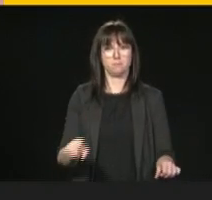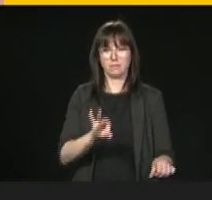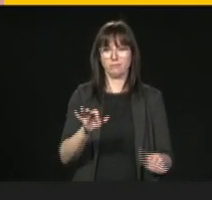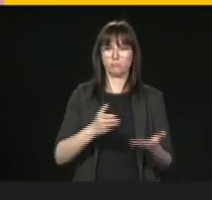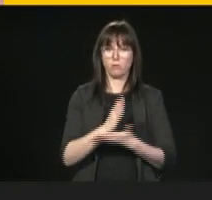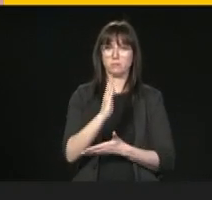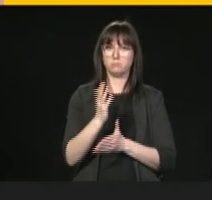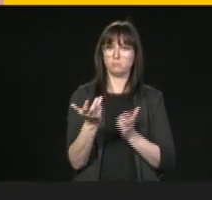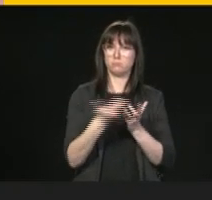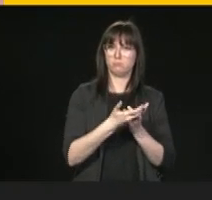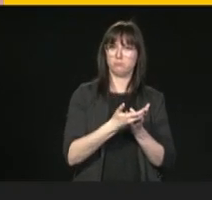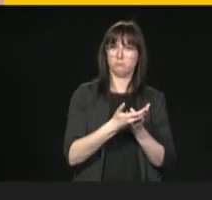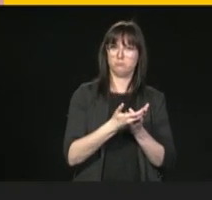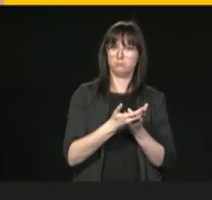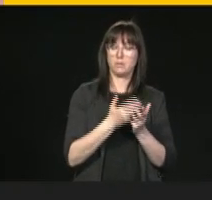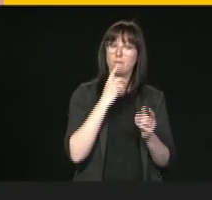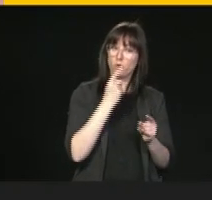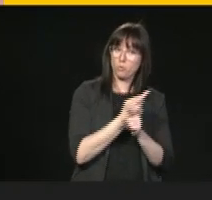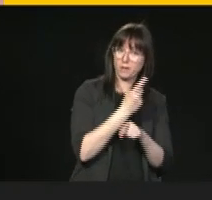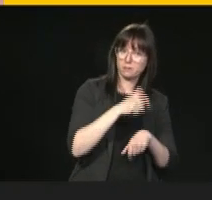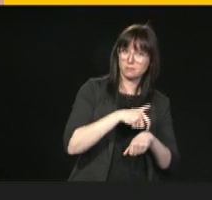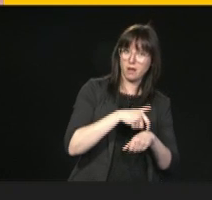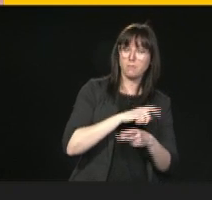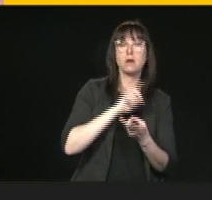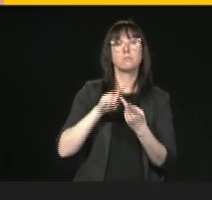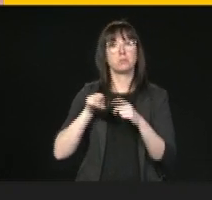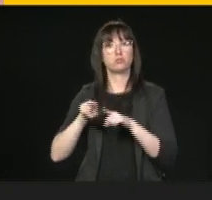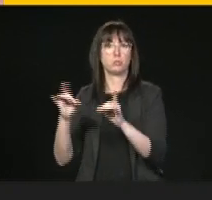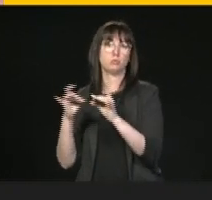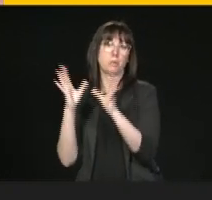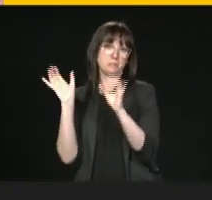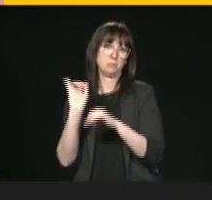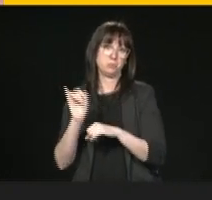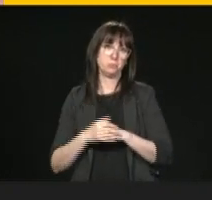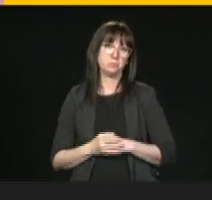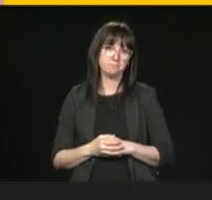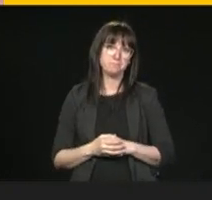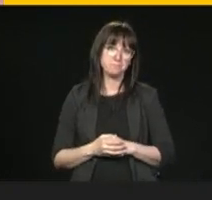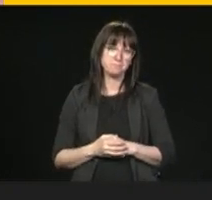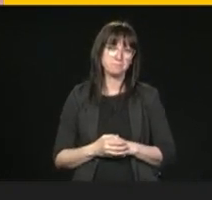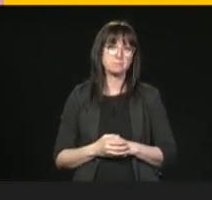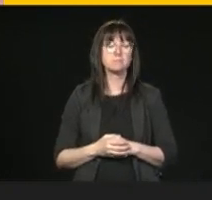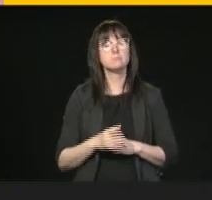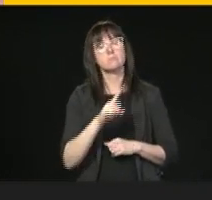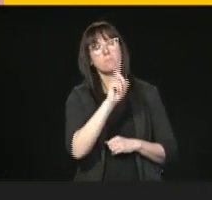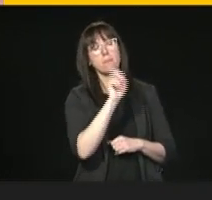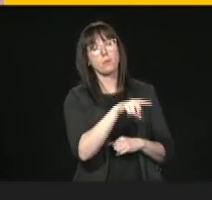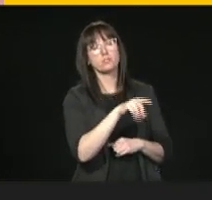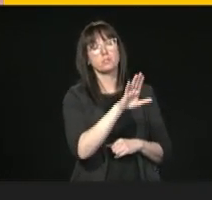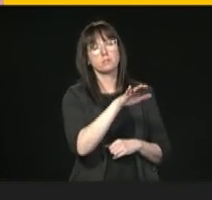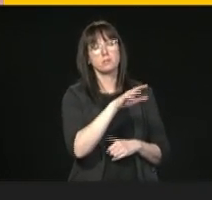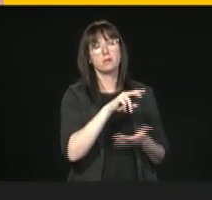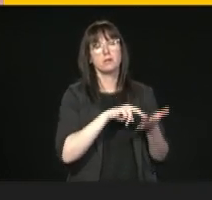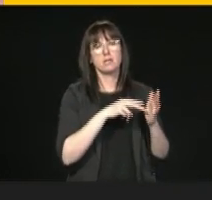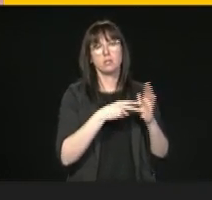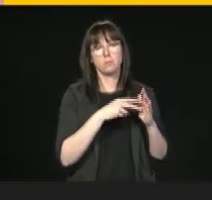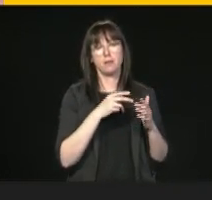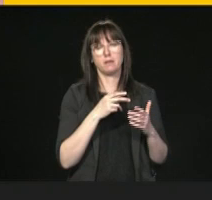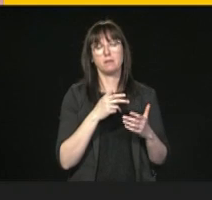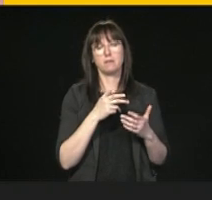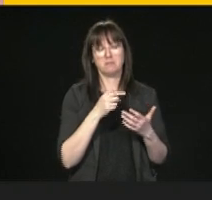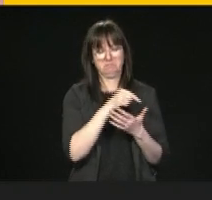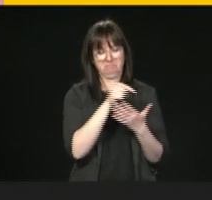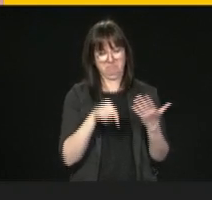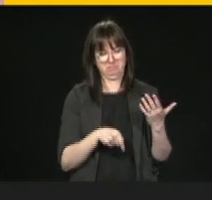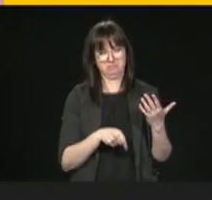a crisis as well. Question. You're saying that this series of measures will accelerate access